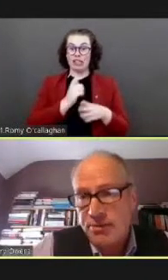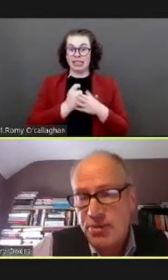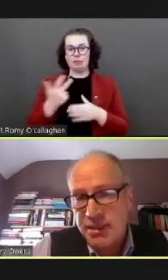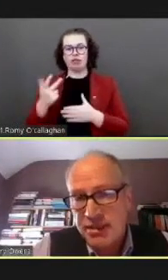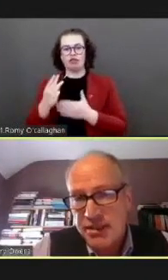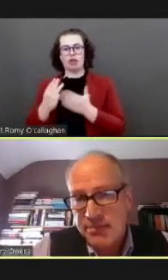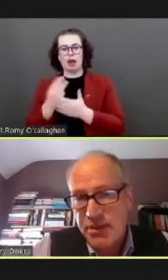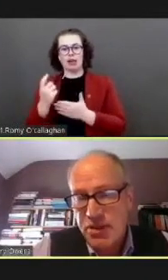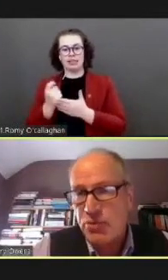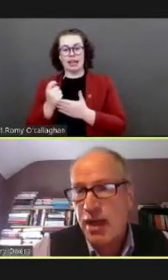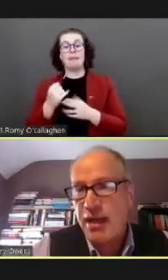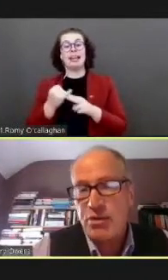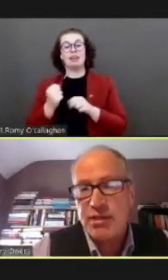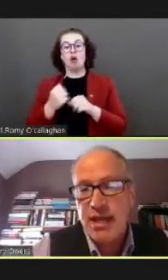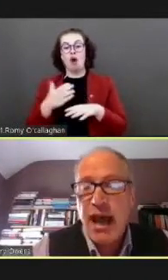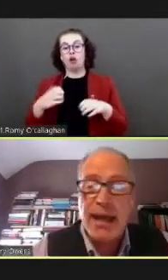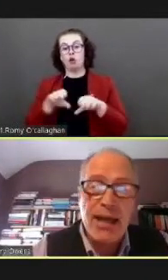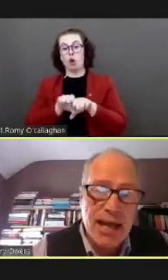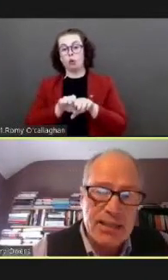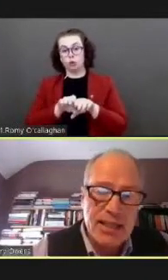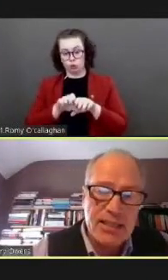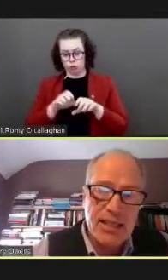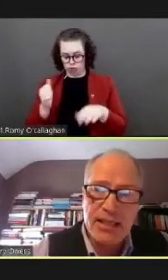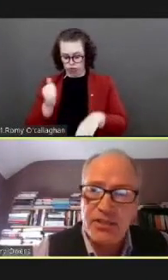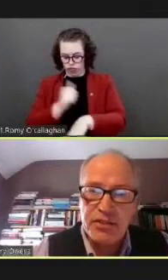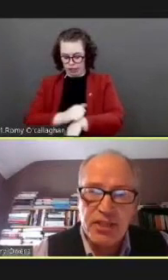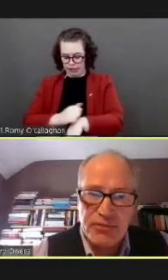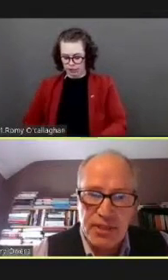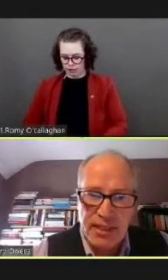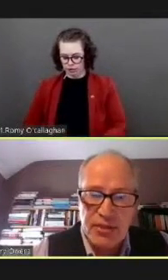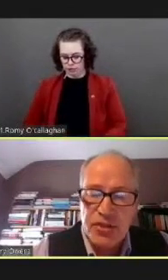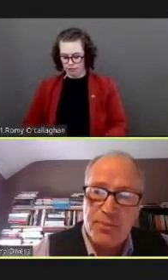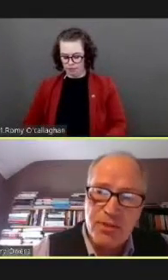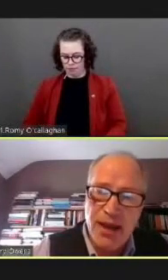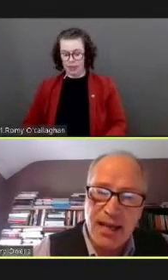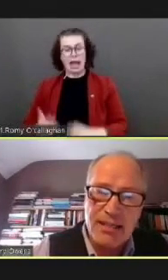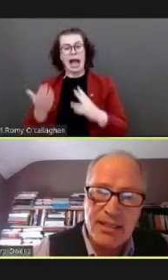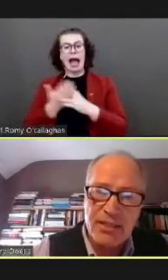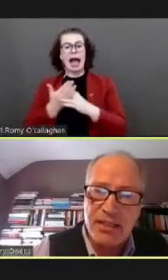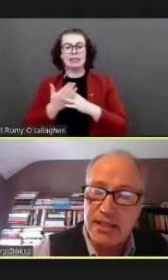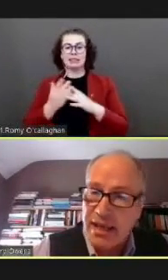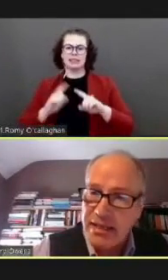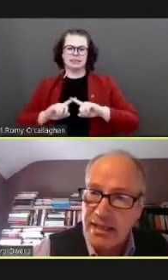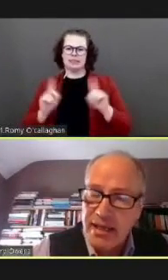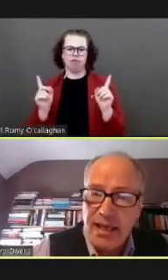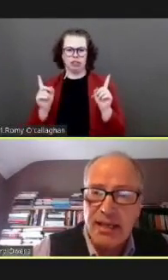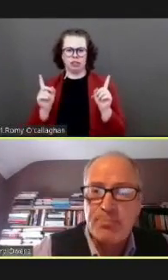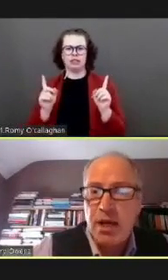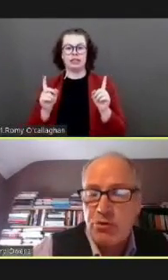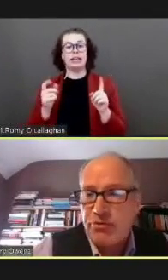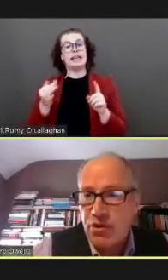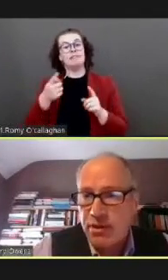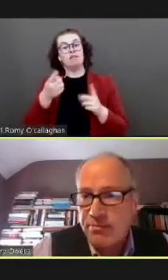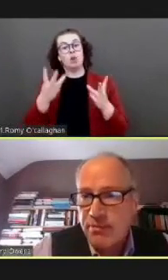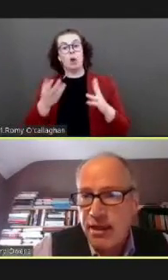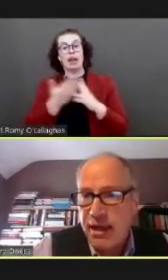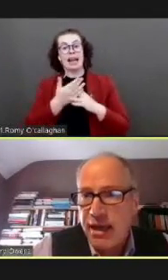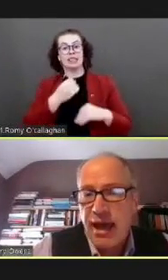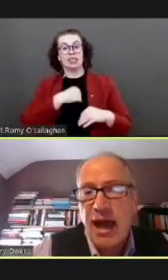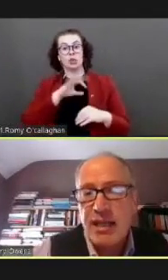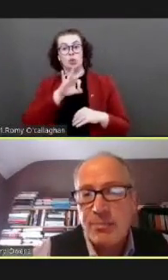all closed prisons. So there is, and access is done differently. In terms of access to the gate, it's by